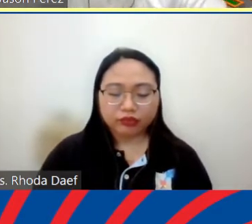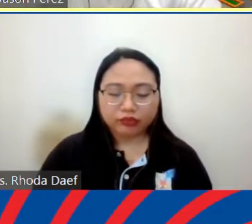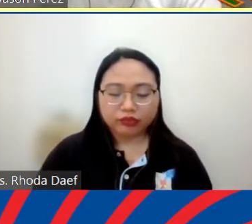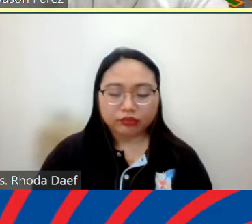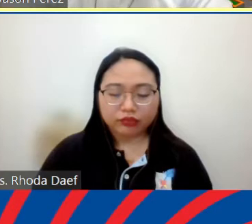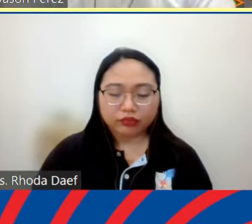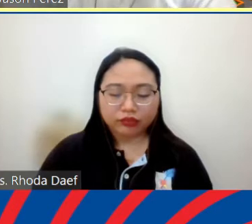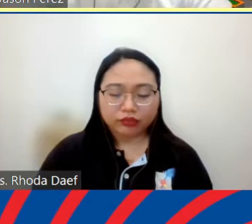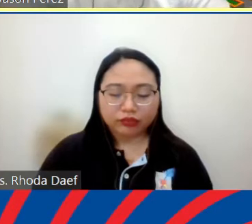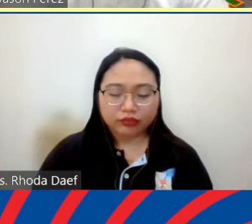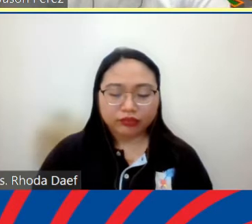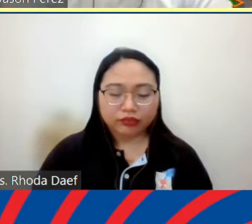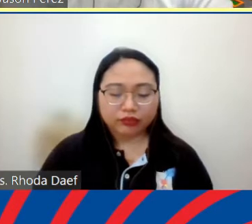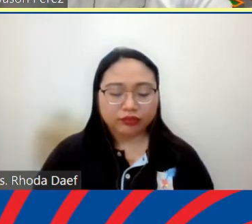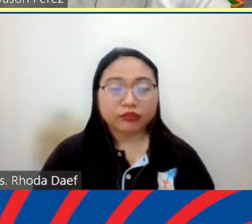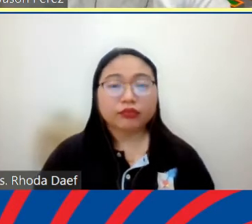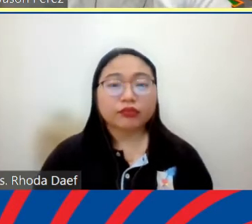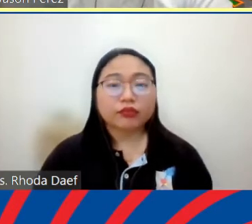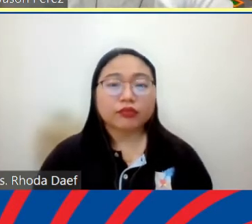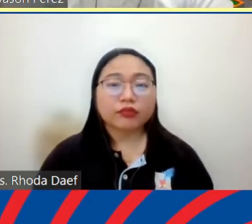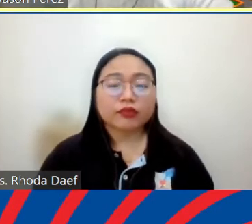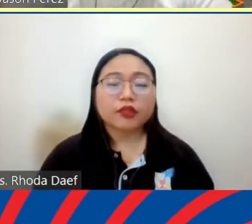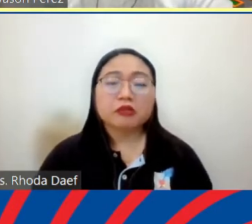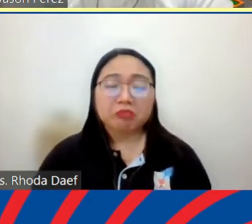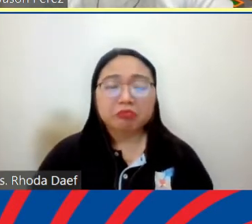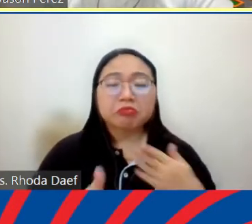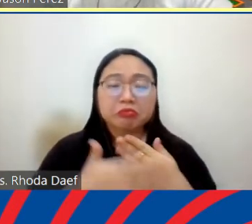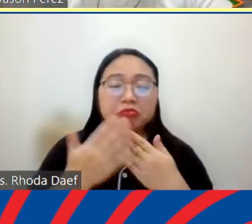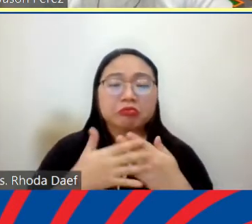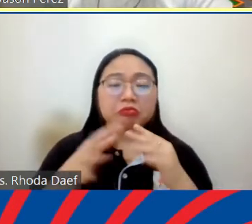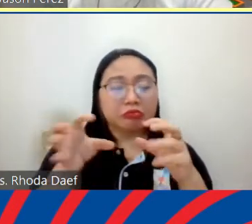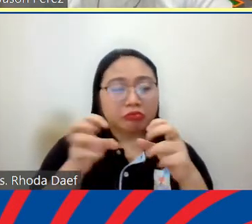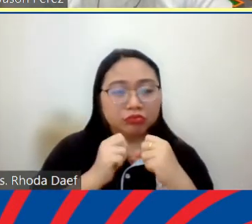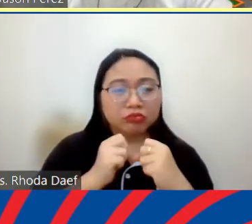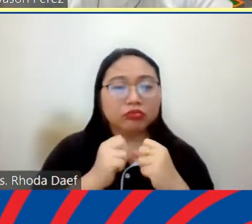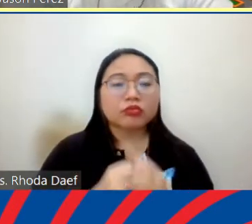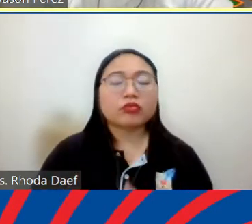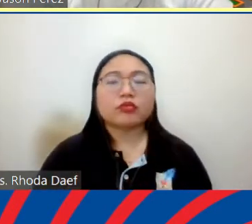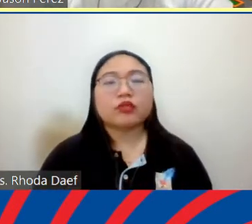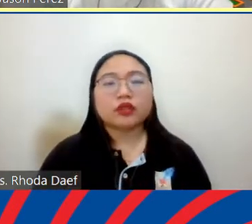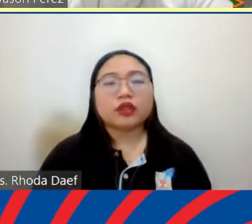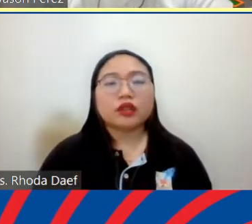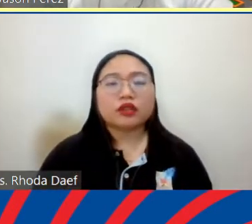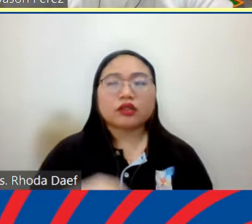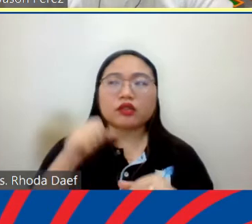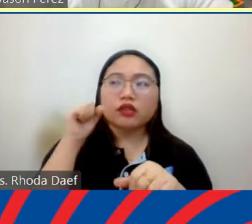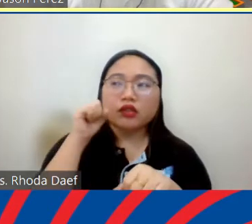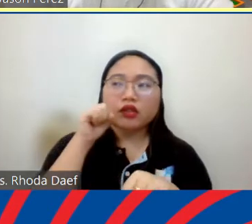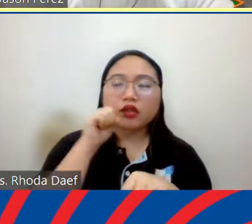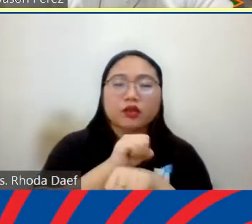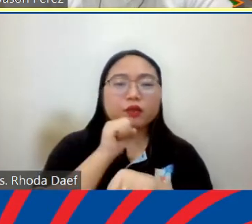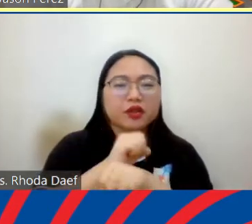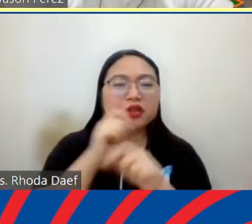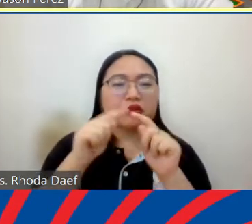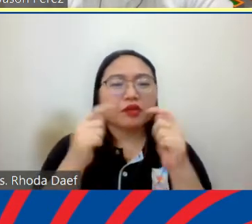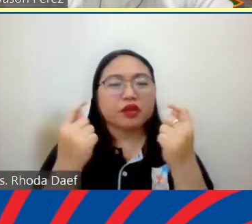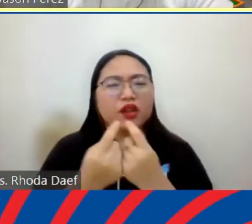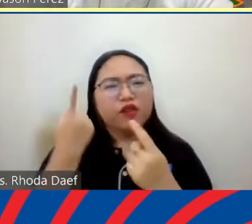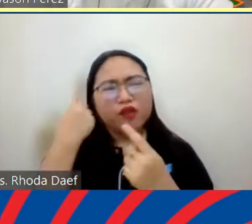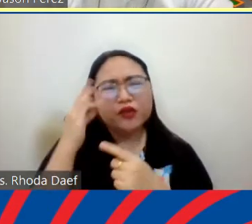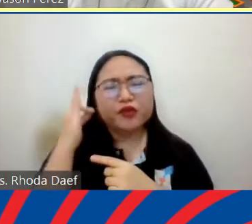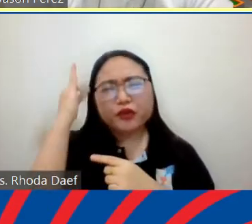Yep, for easy retrieval, especially if you're working with a team. For future use,